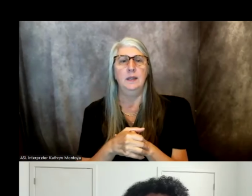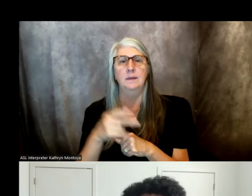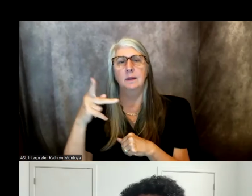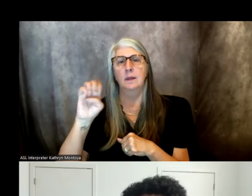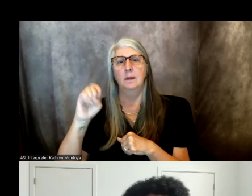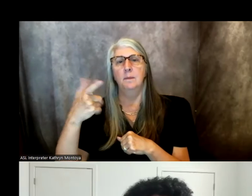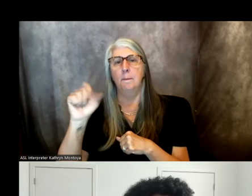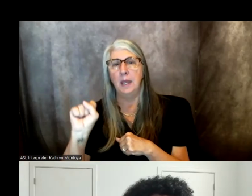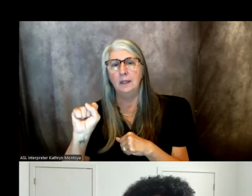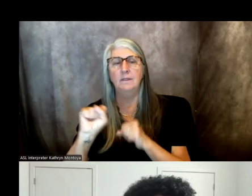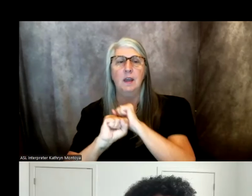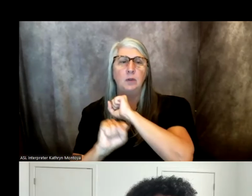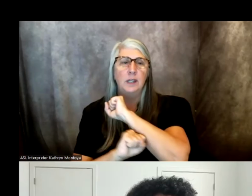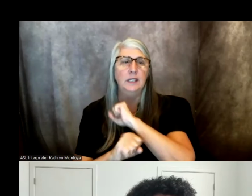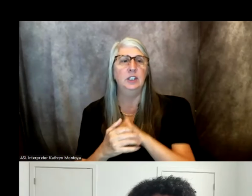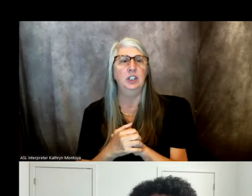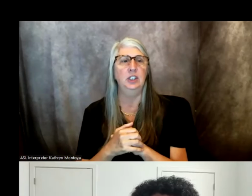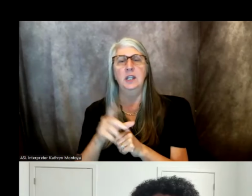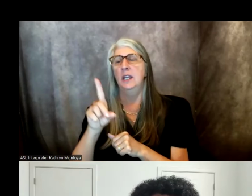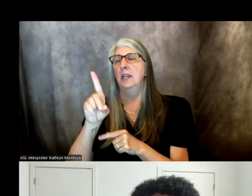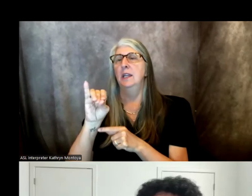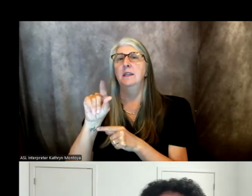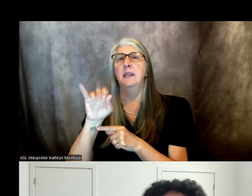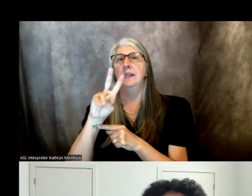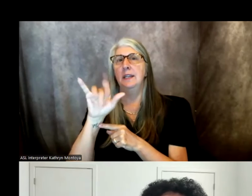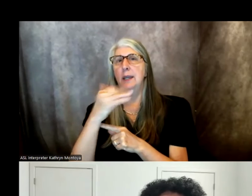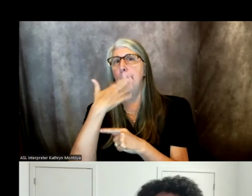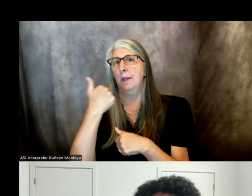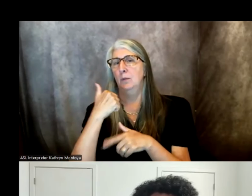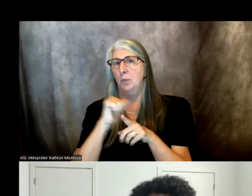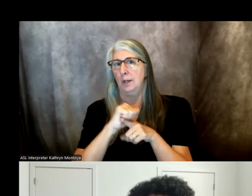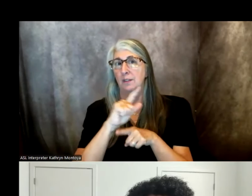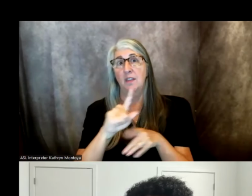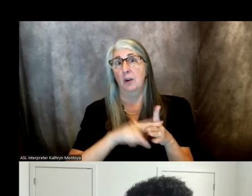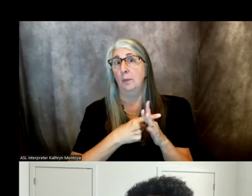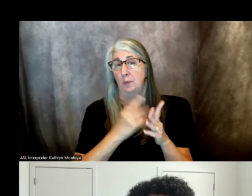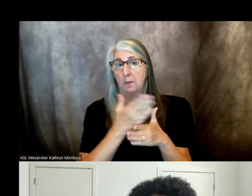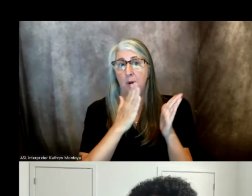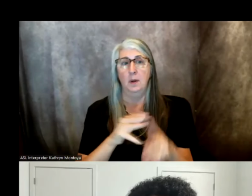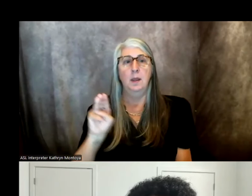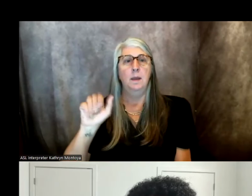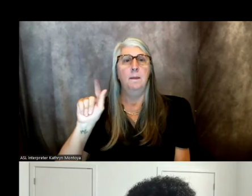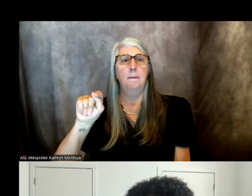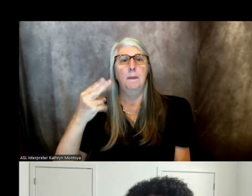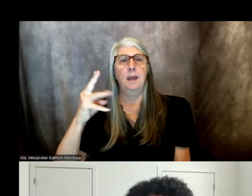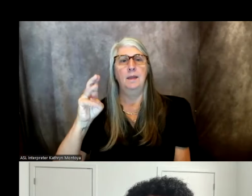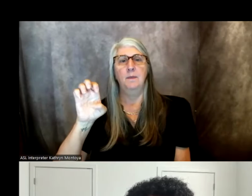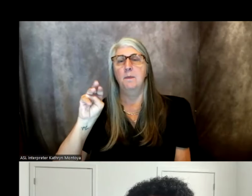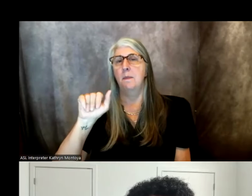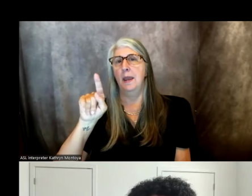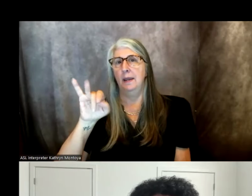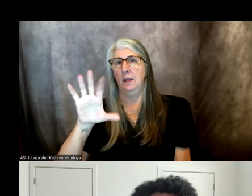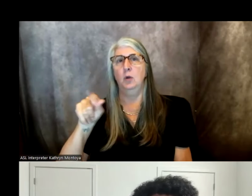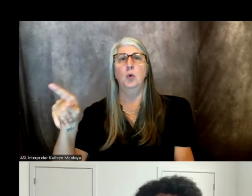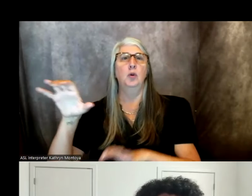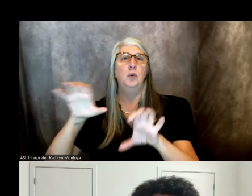We also have Dignity Best Practices, who are our implementation partner, and Mathematica, who is conducting the evaluation for this project